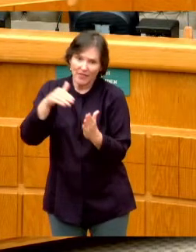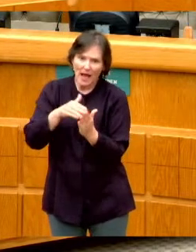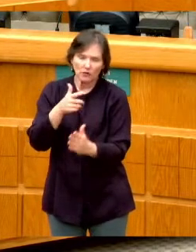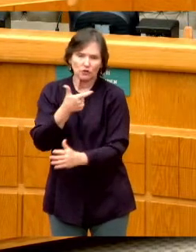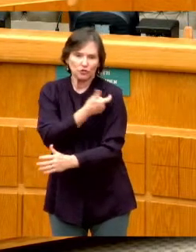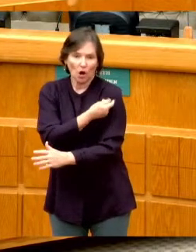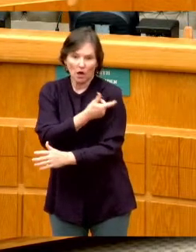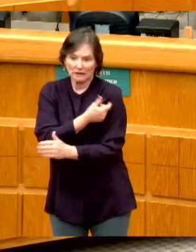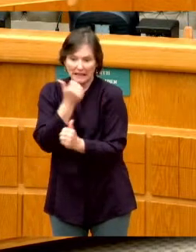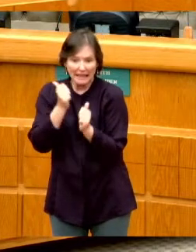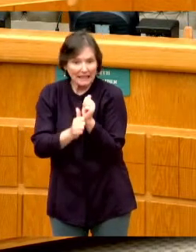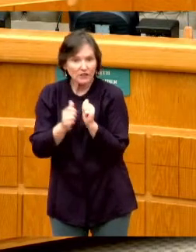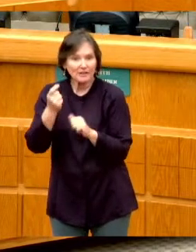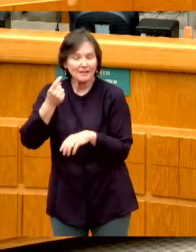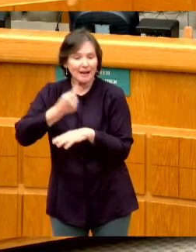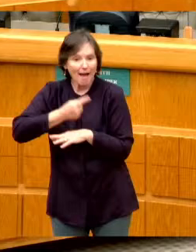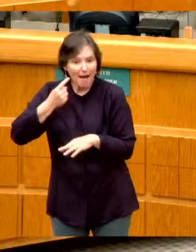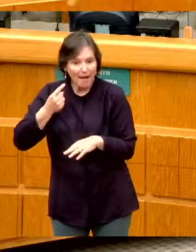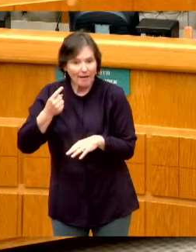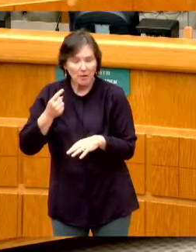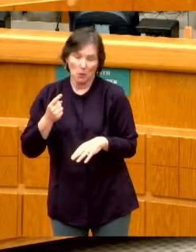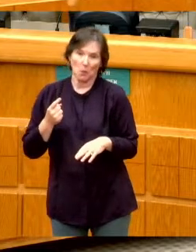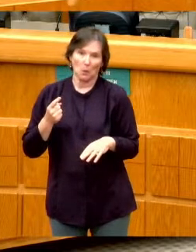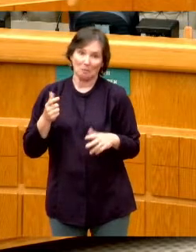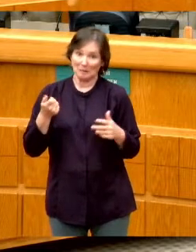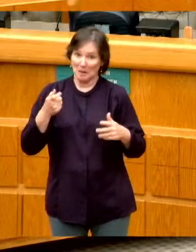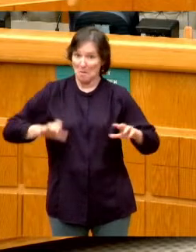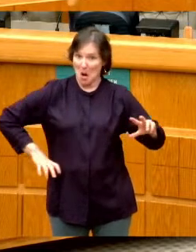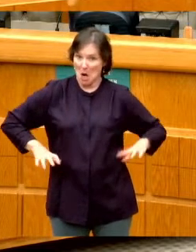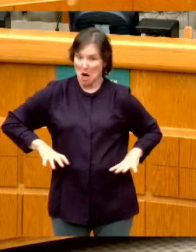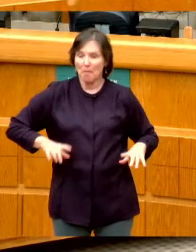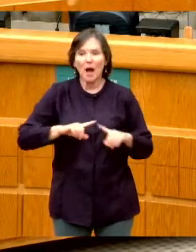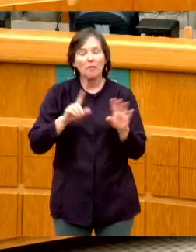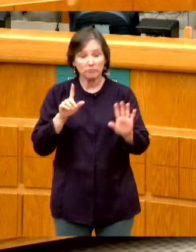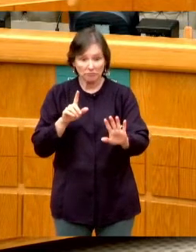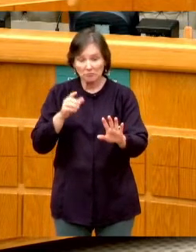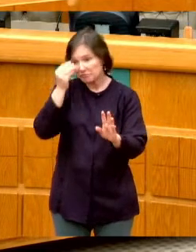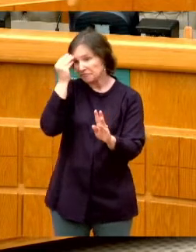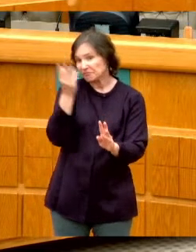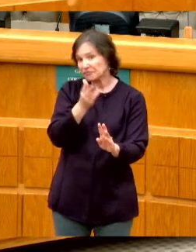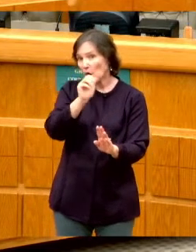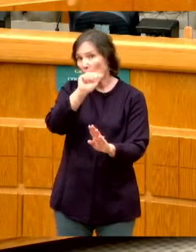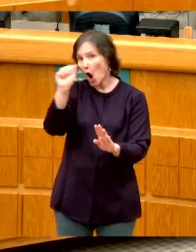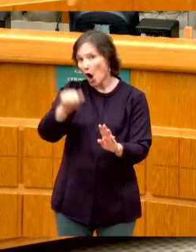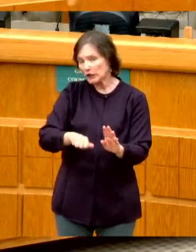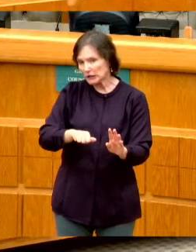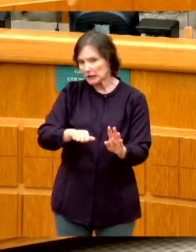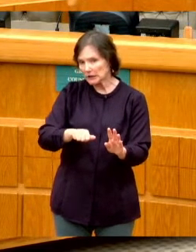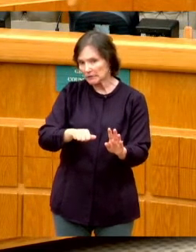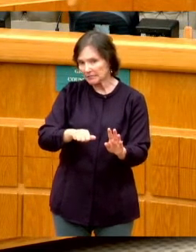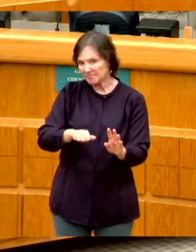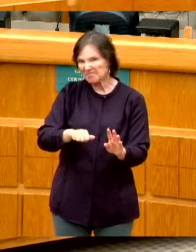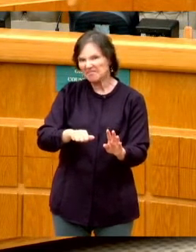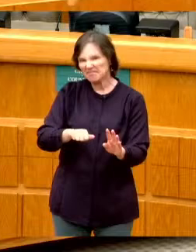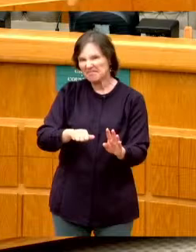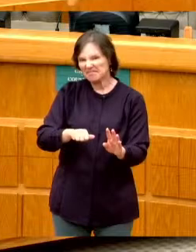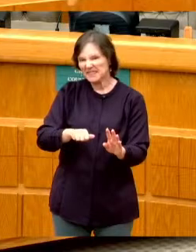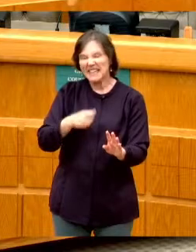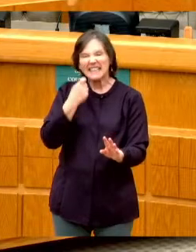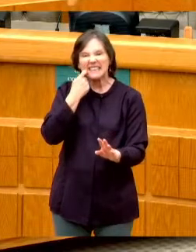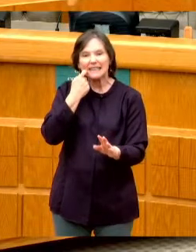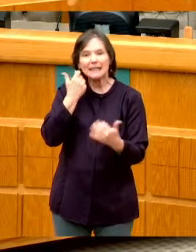In fact, not to be too braggadocious, but Austin, Texas, our state capital, just today announced